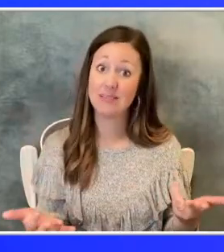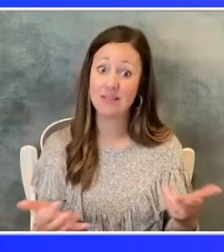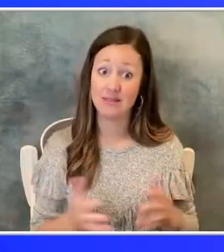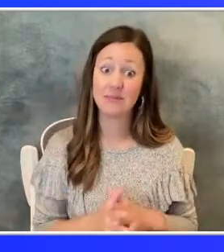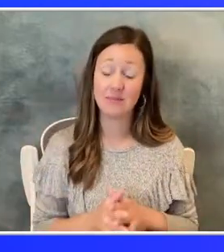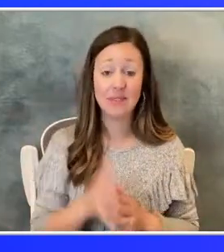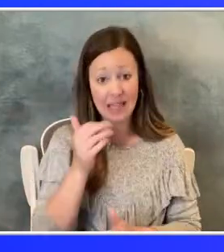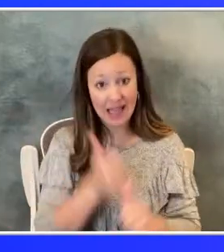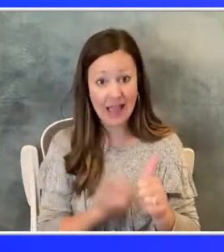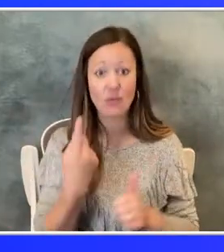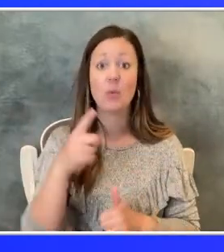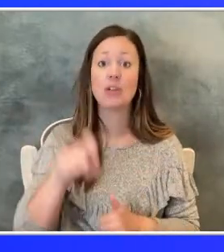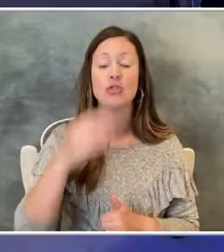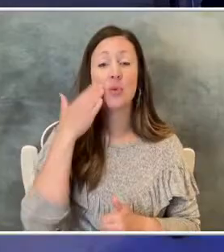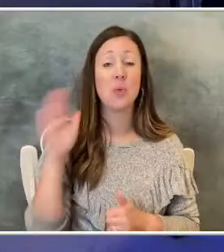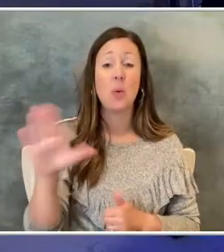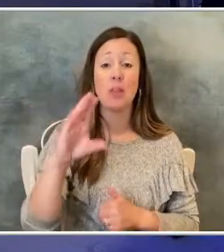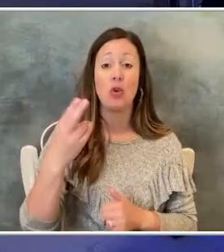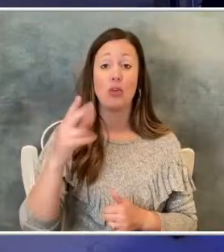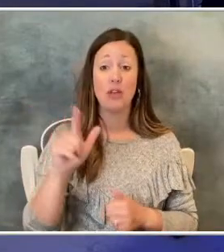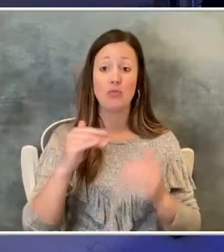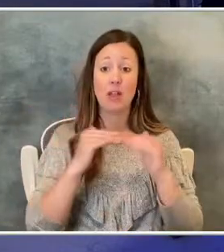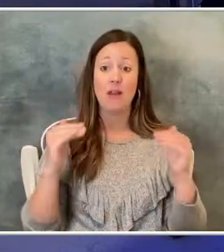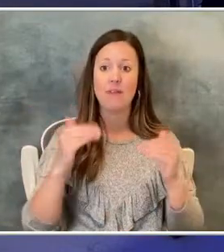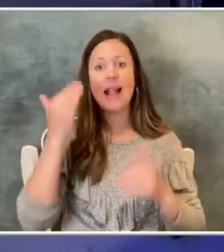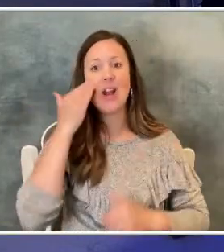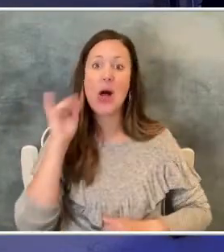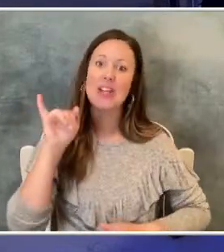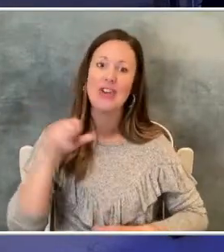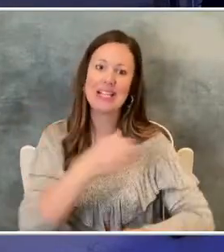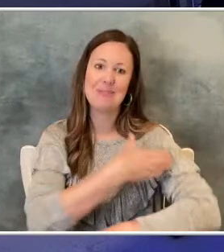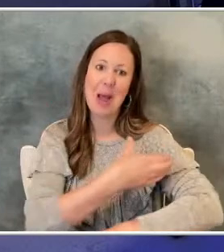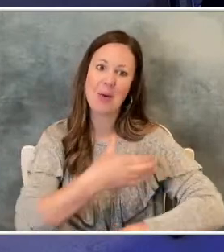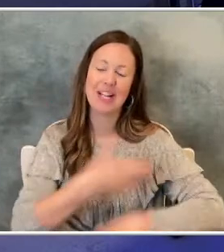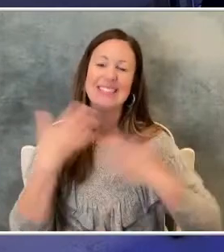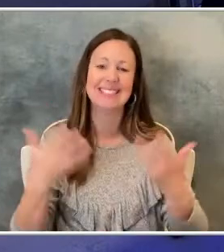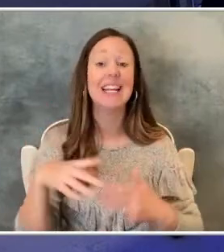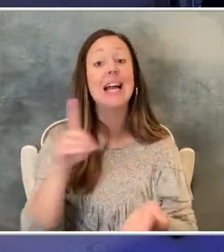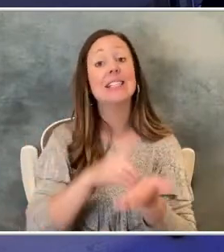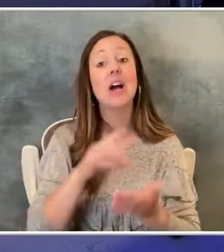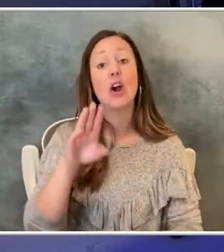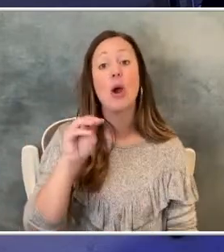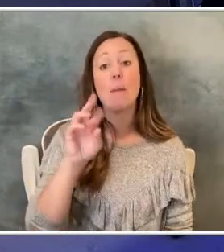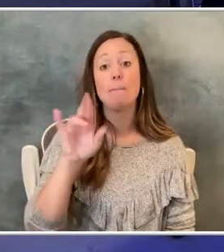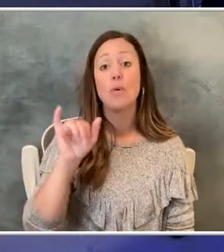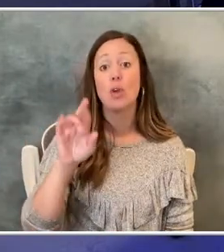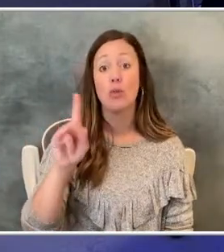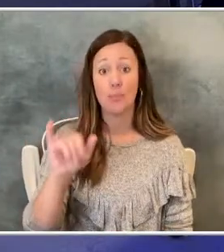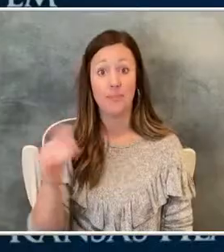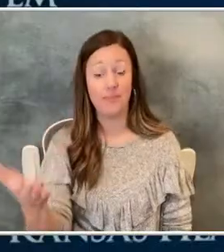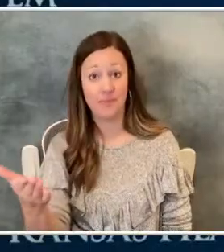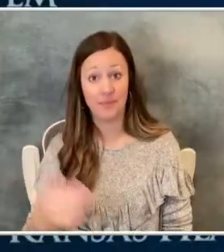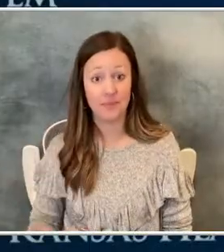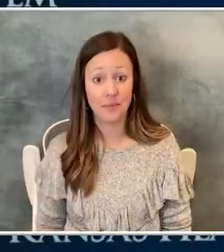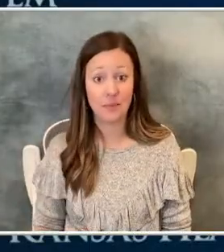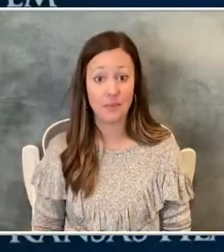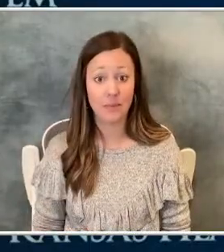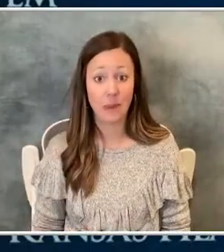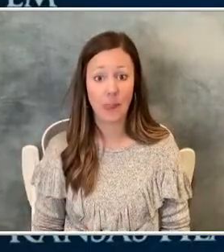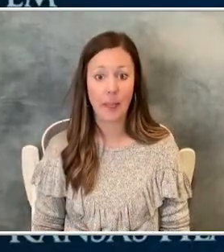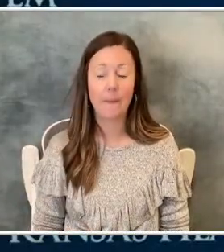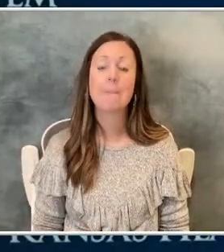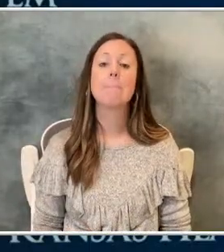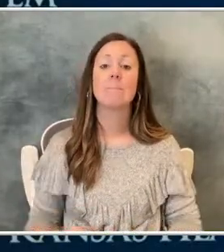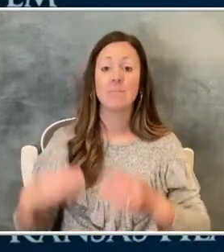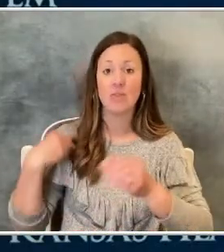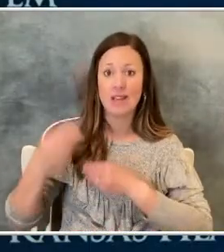everybody know their cholesterol levels. Knowledge is power. Dr. Moriarty. And we're talking genetics, but also diet and